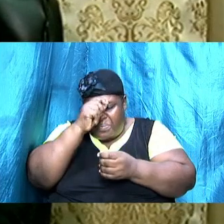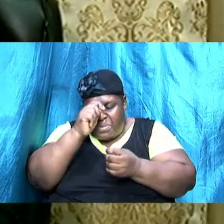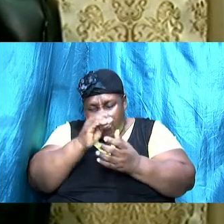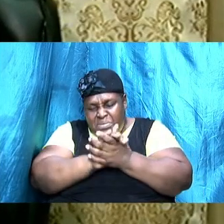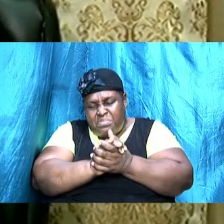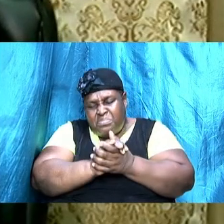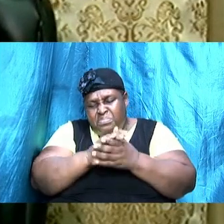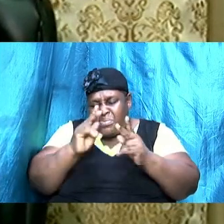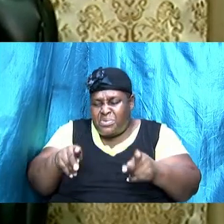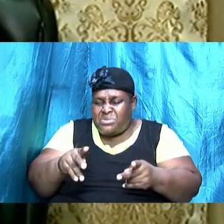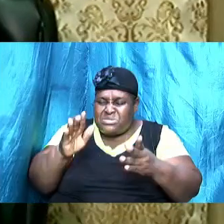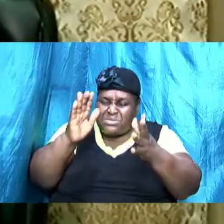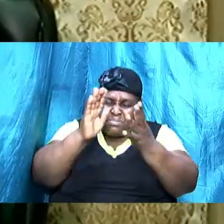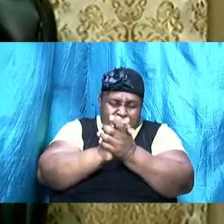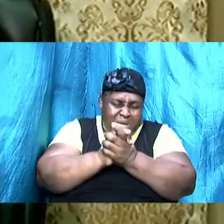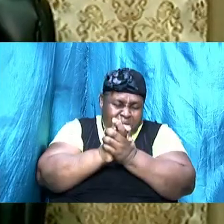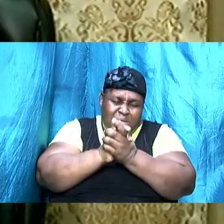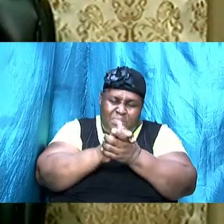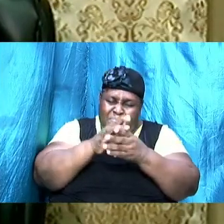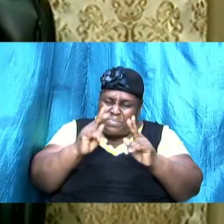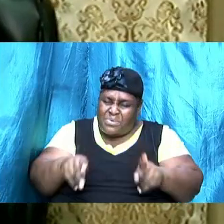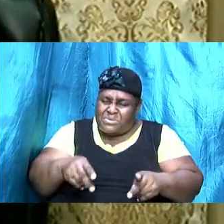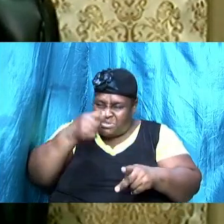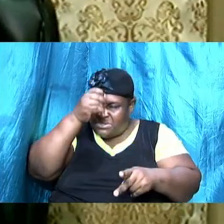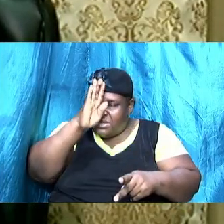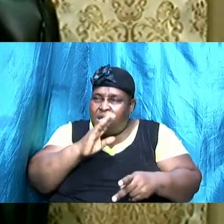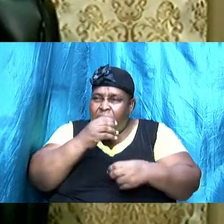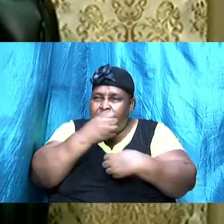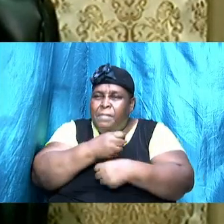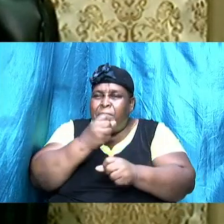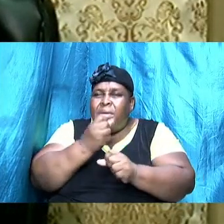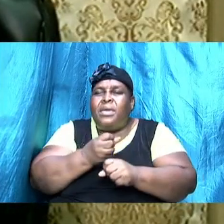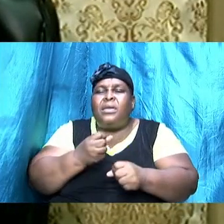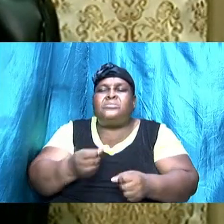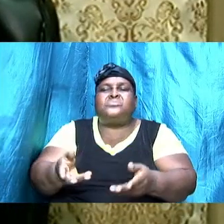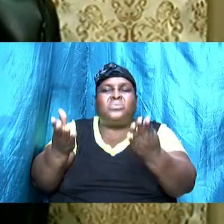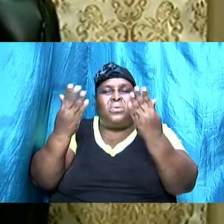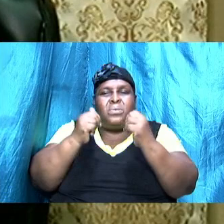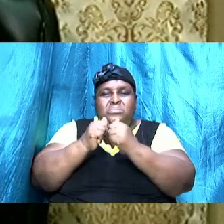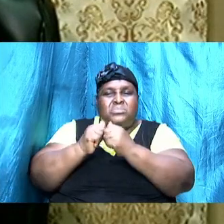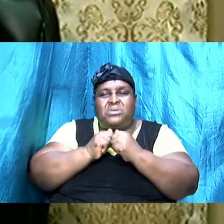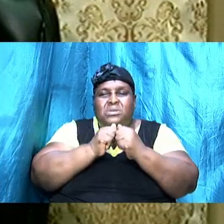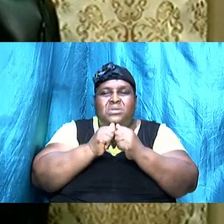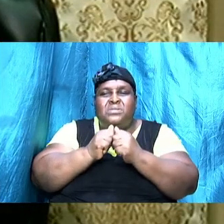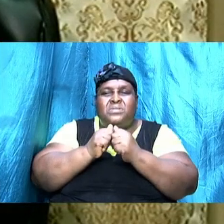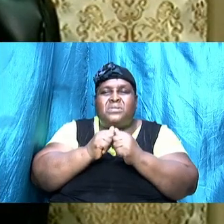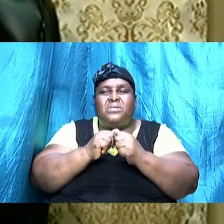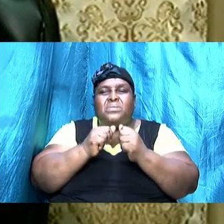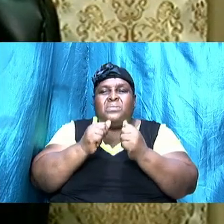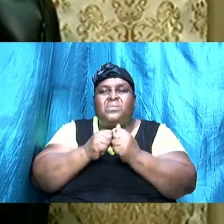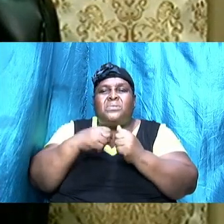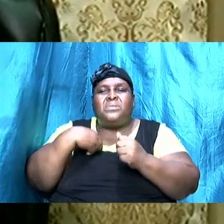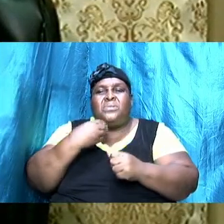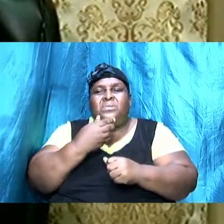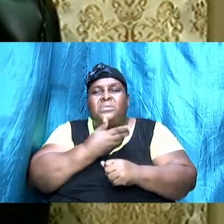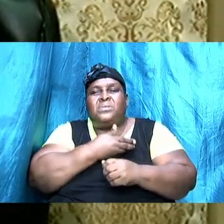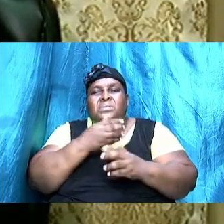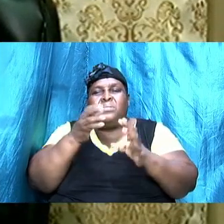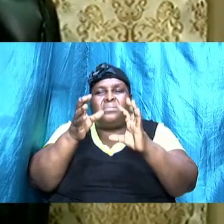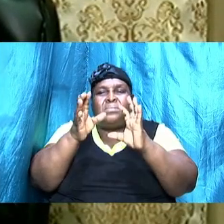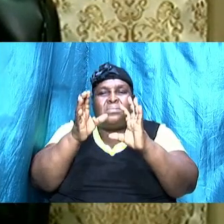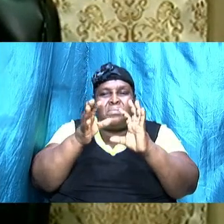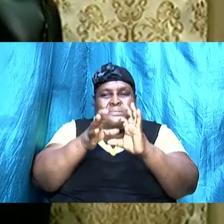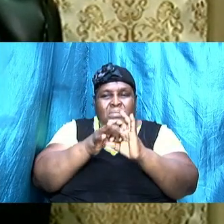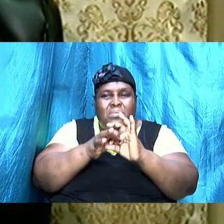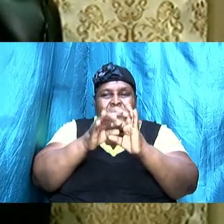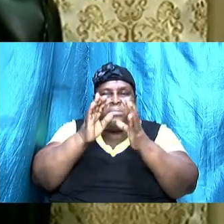to, the person that God allowed to come together with us, the person that God witnessed us